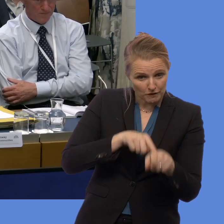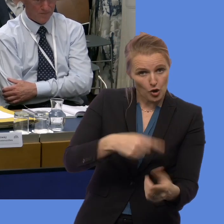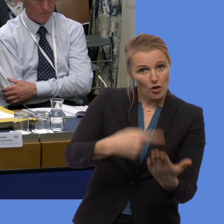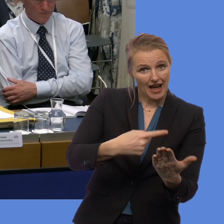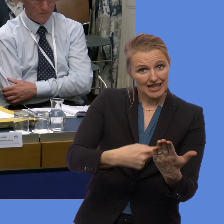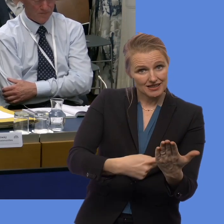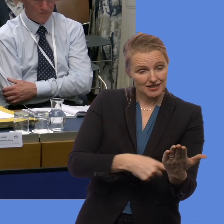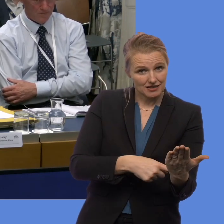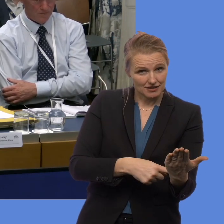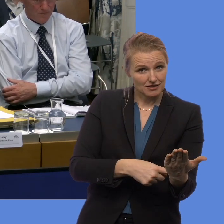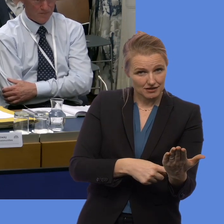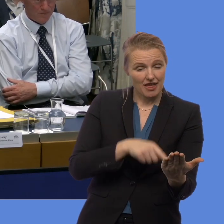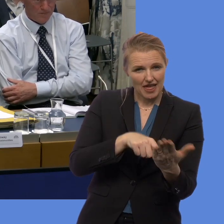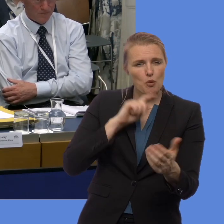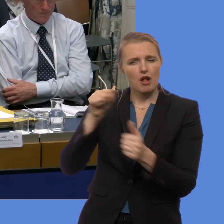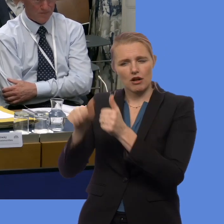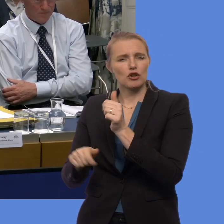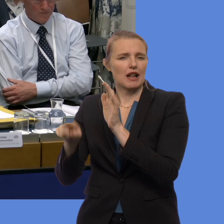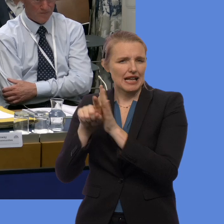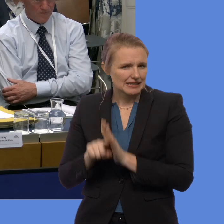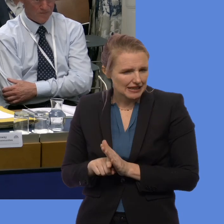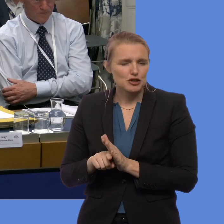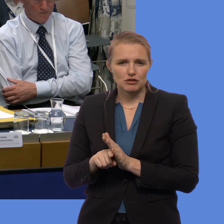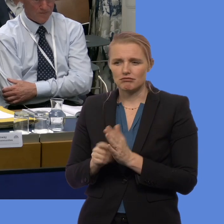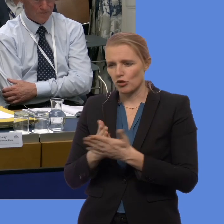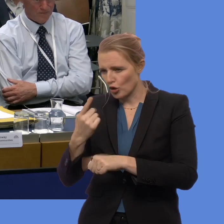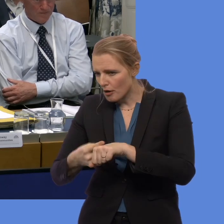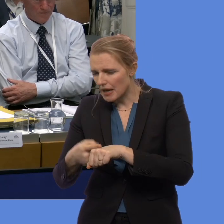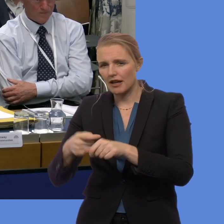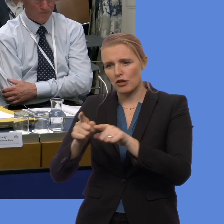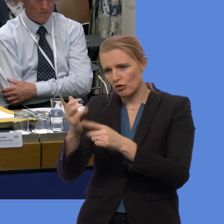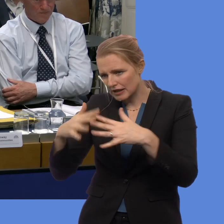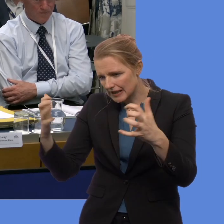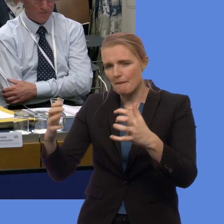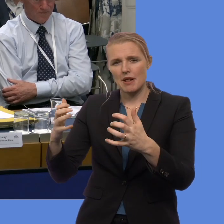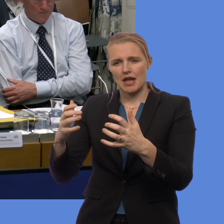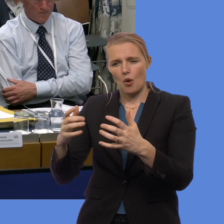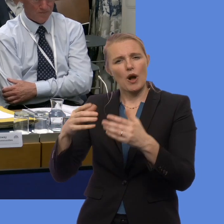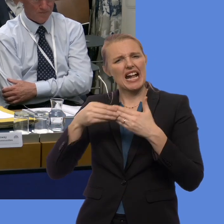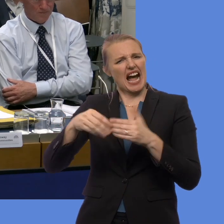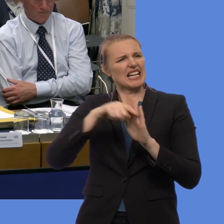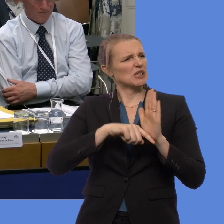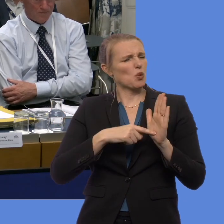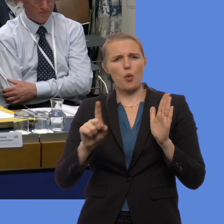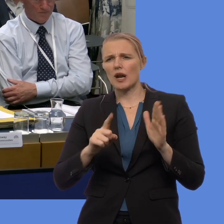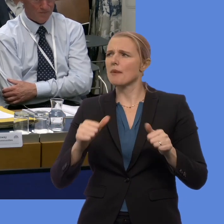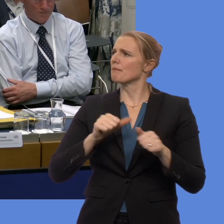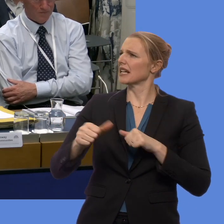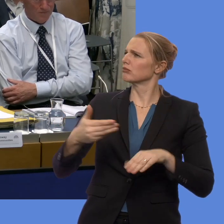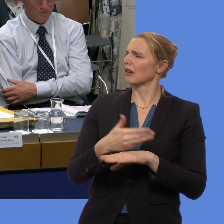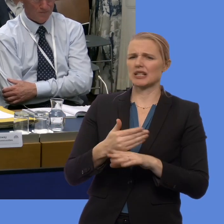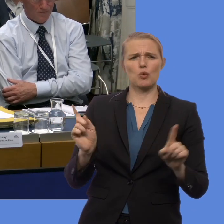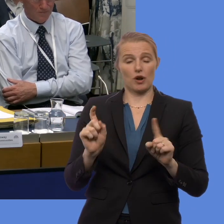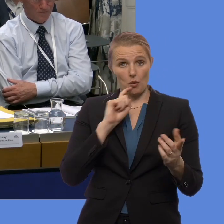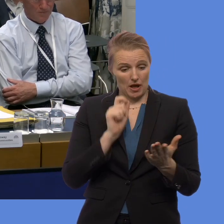subsidiary legislation routes through this committee and through the Assembly as to what that means. That will be framed by best practice, it will be framed by